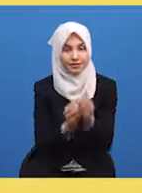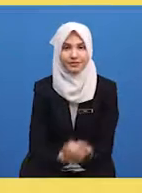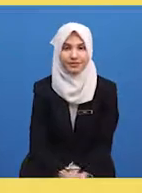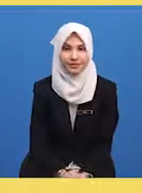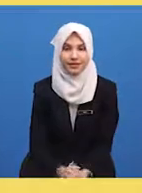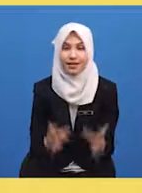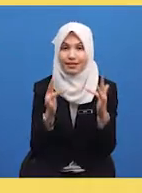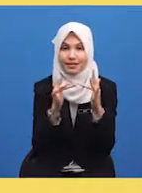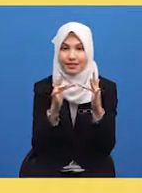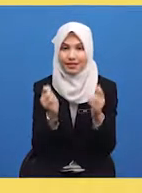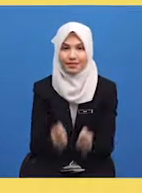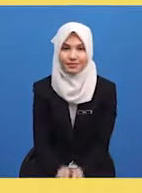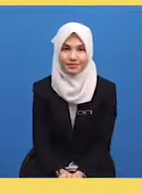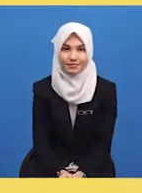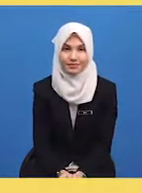the internet.